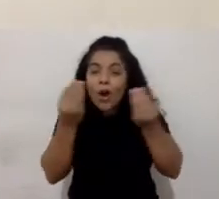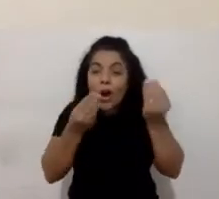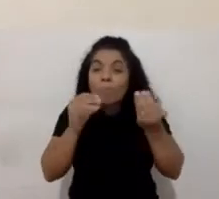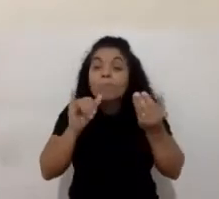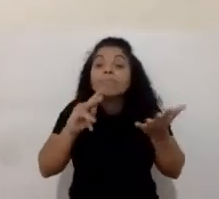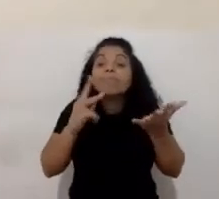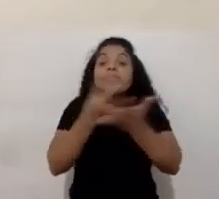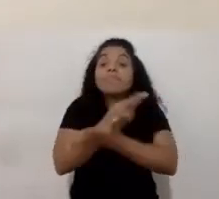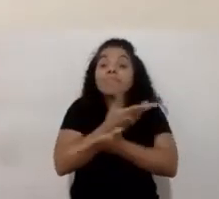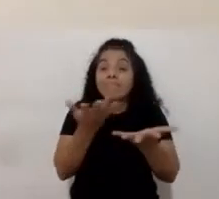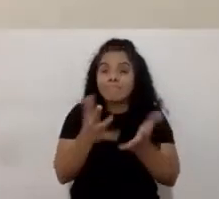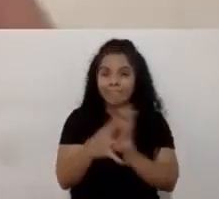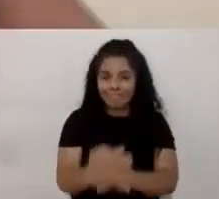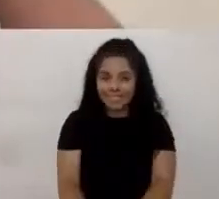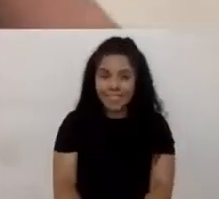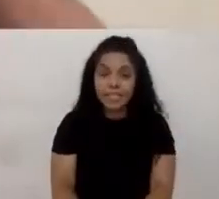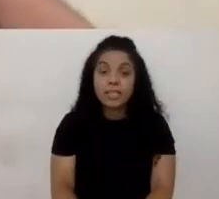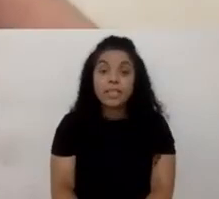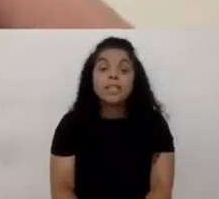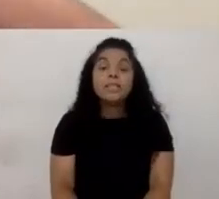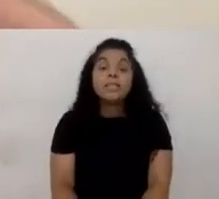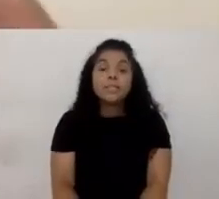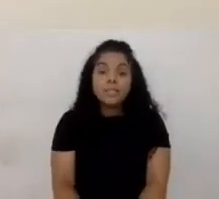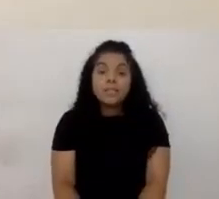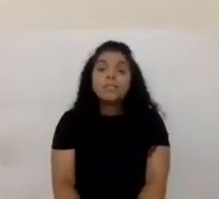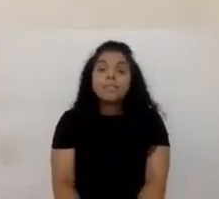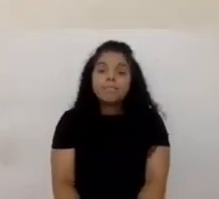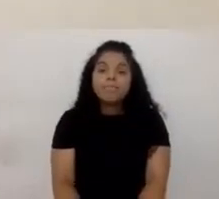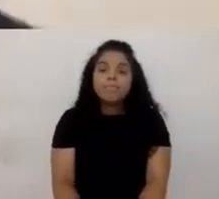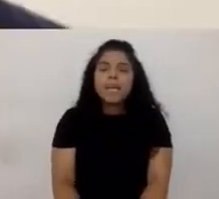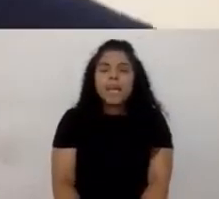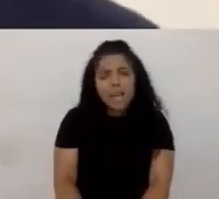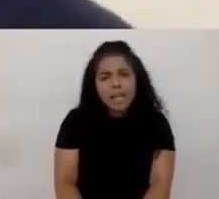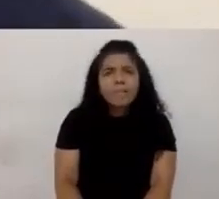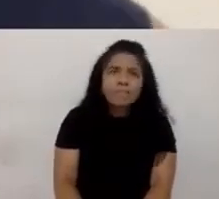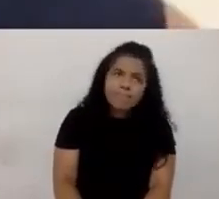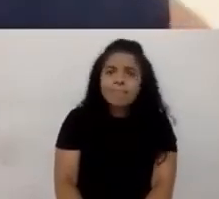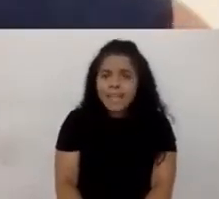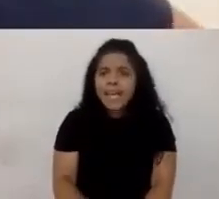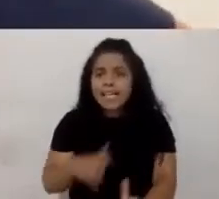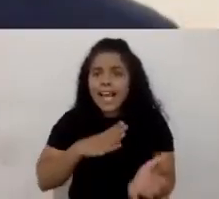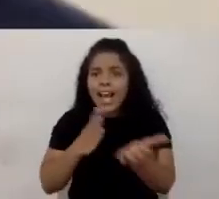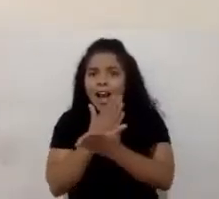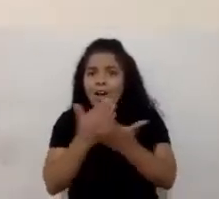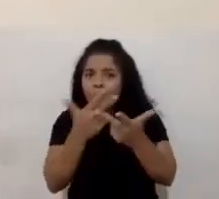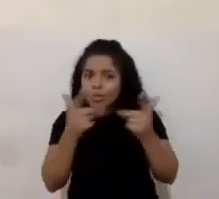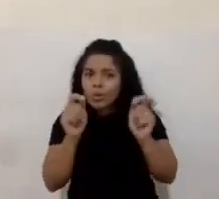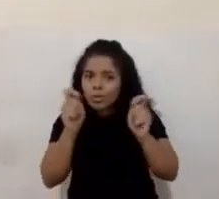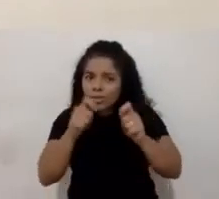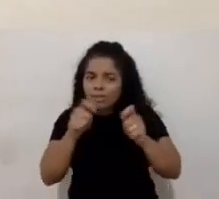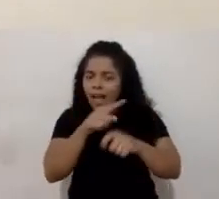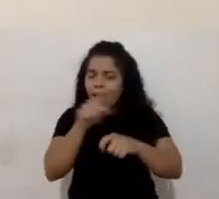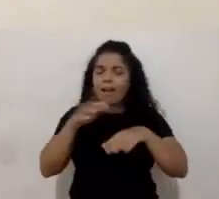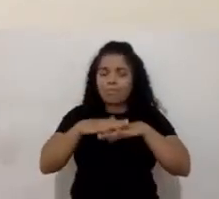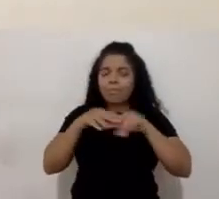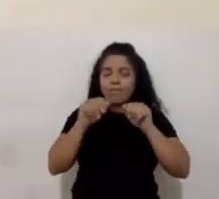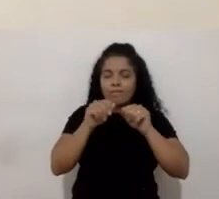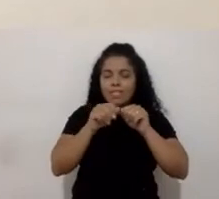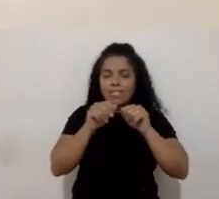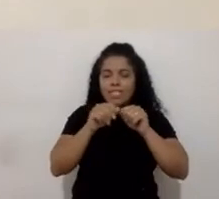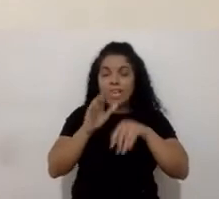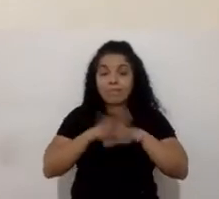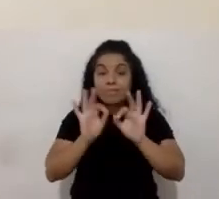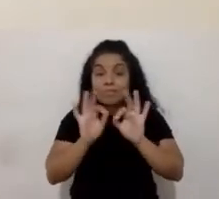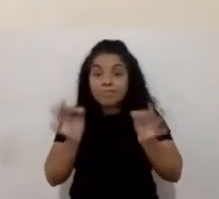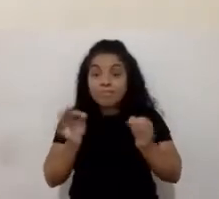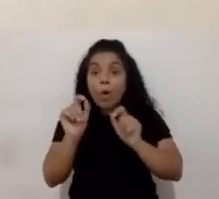So there's a few things you can do here. One of the more basic things is making sure if you have an application